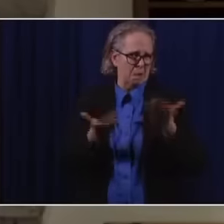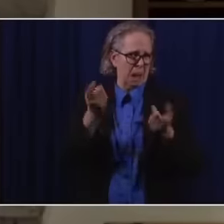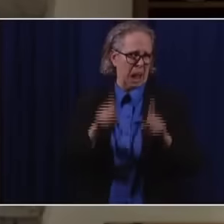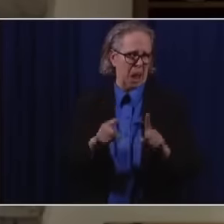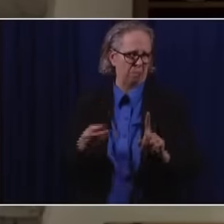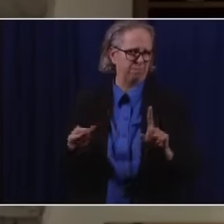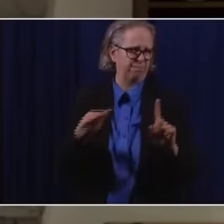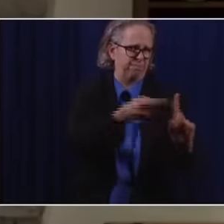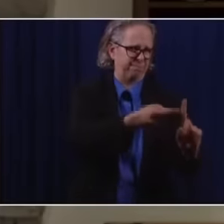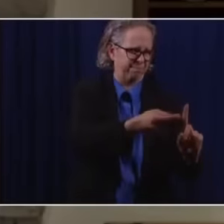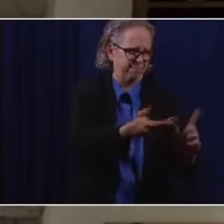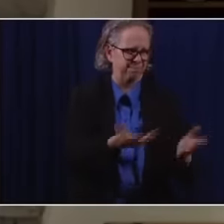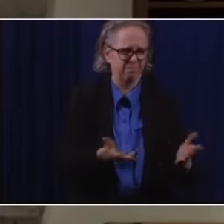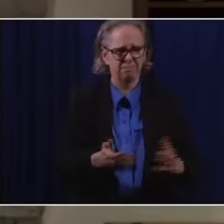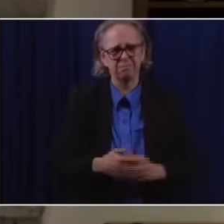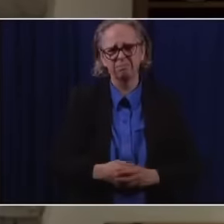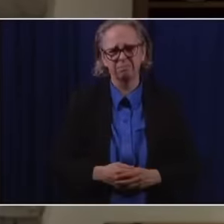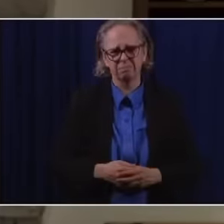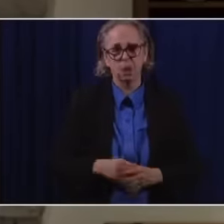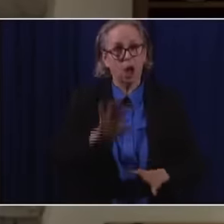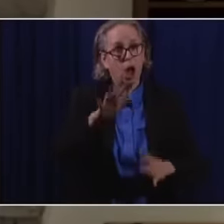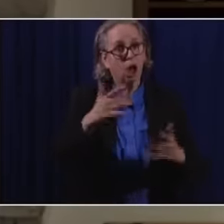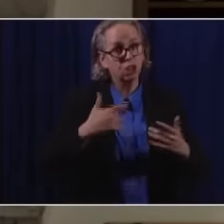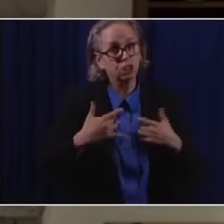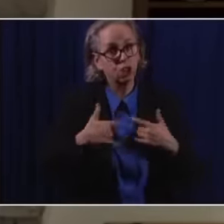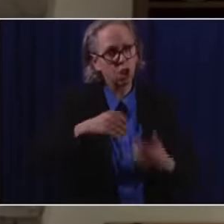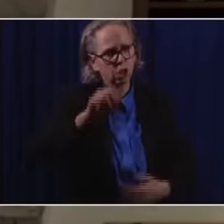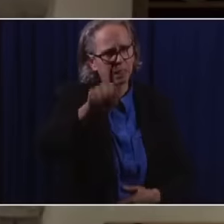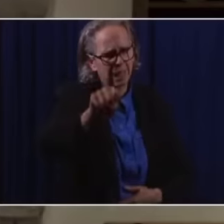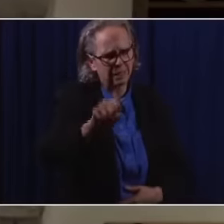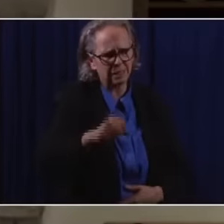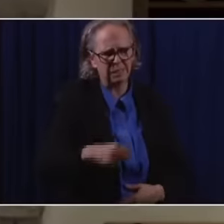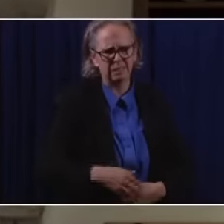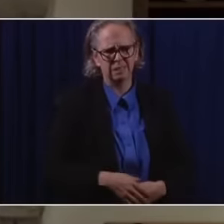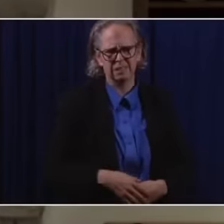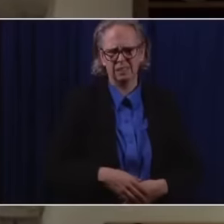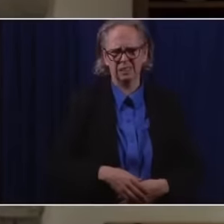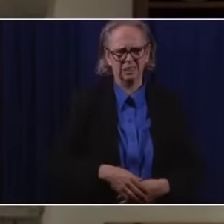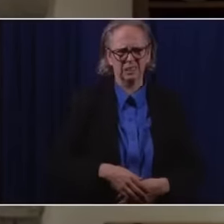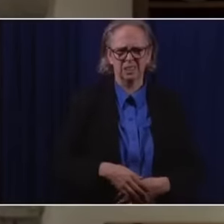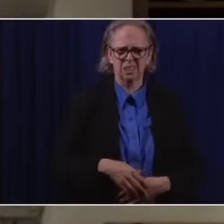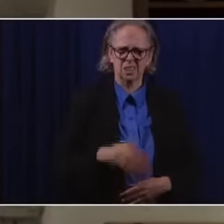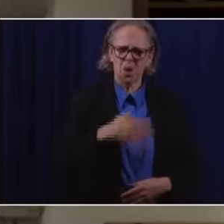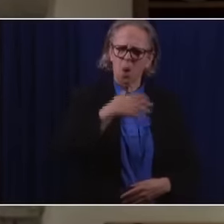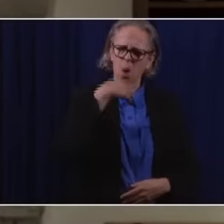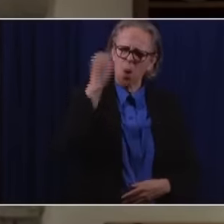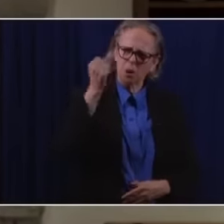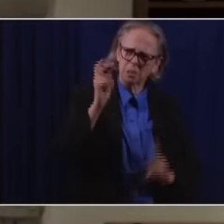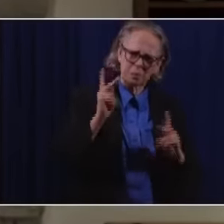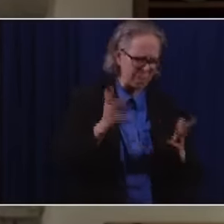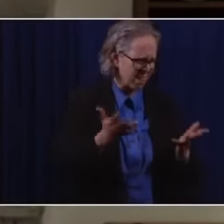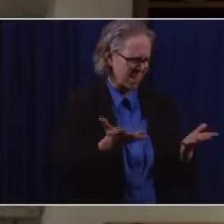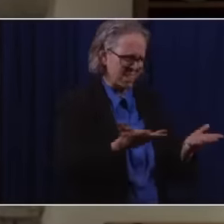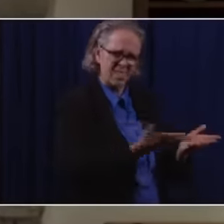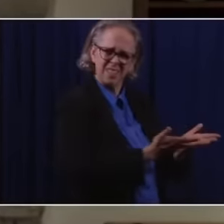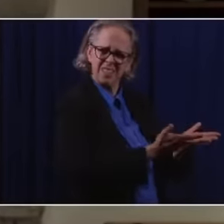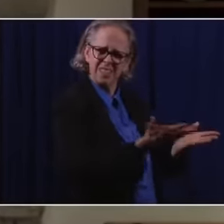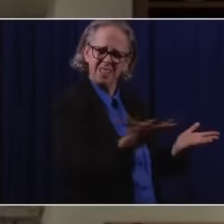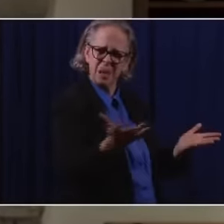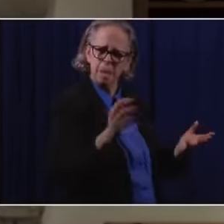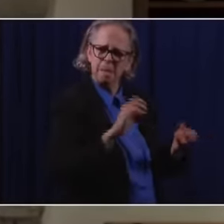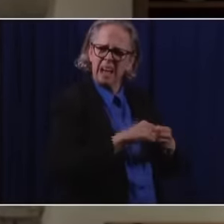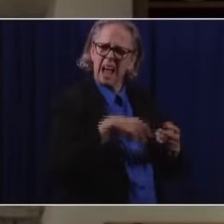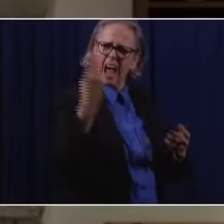it worries us because we know the older group of people you get, the more likely they are to end